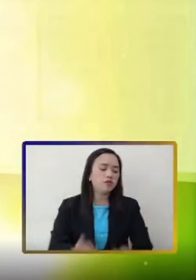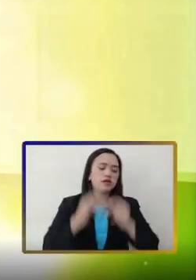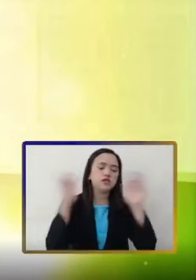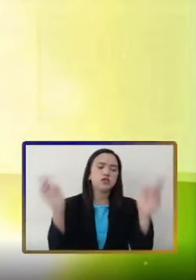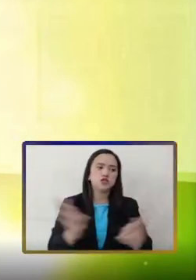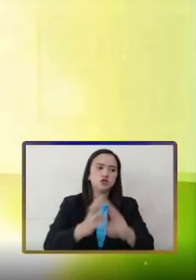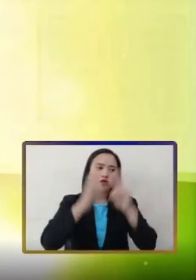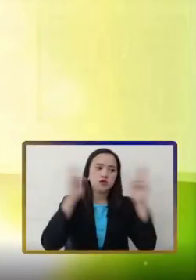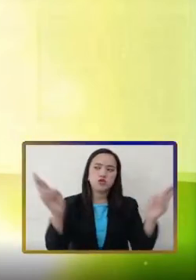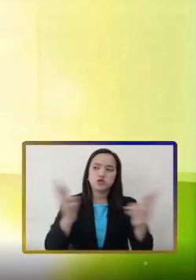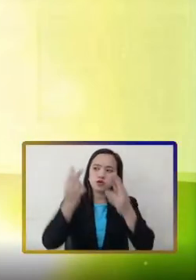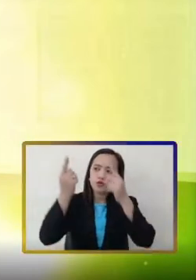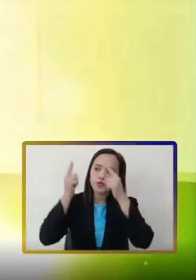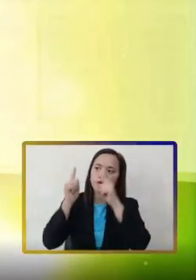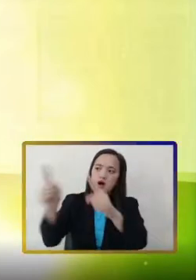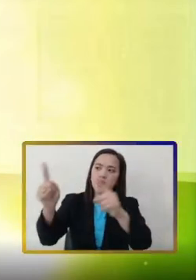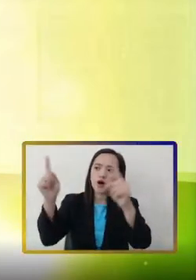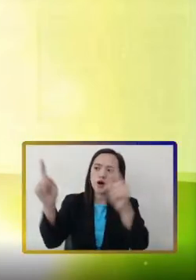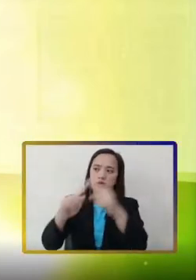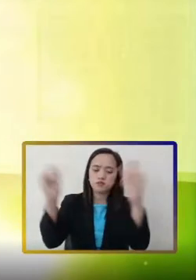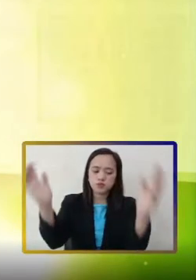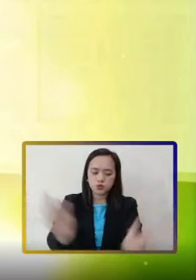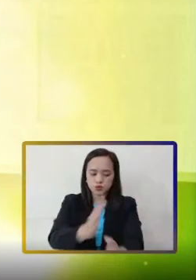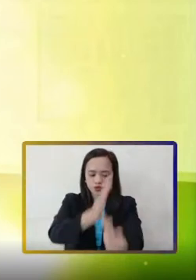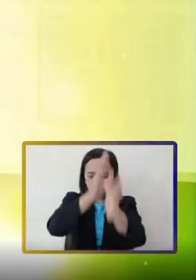people rejoice. Oh,